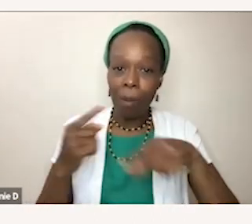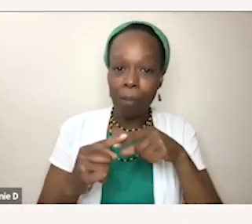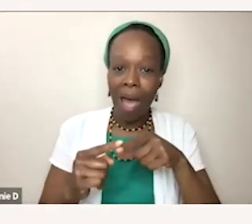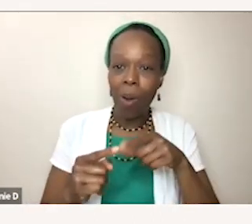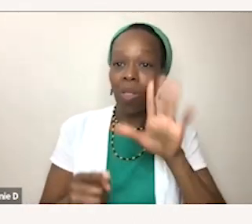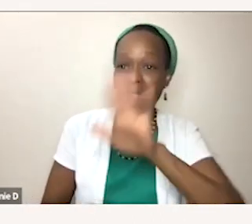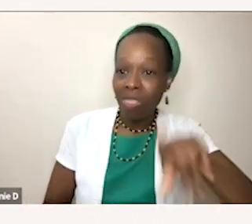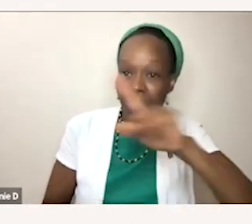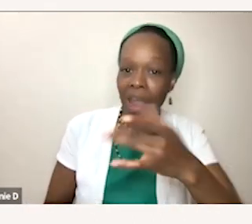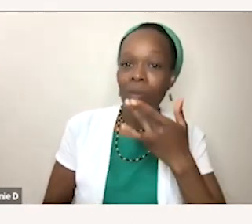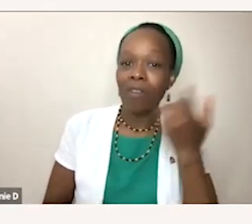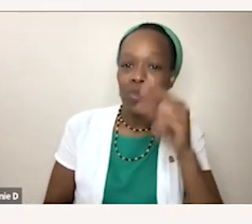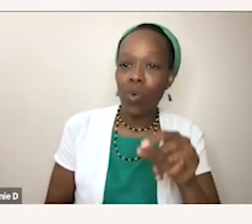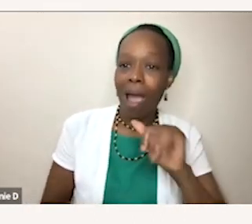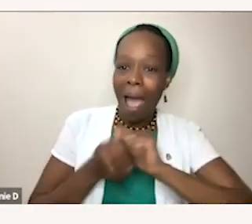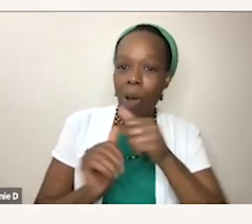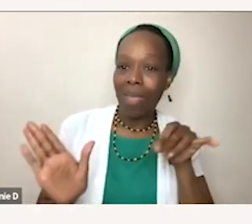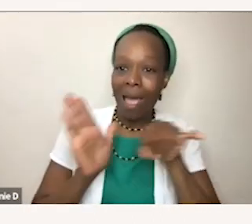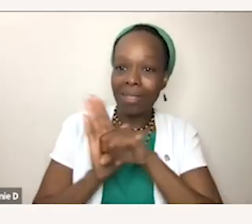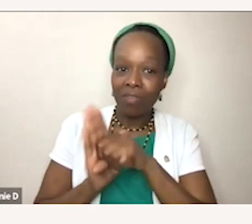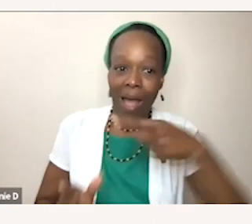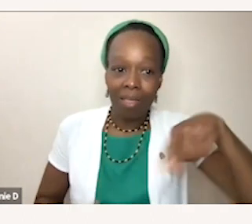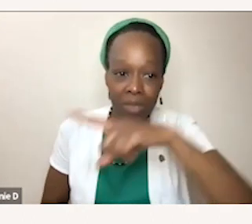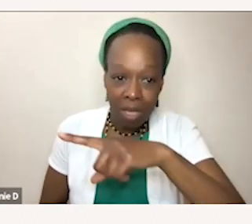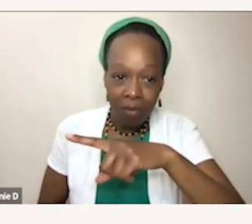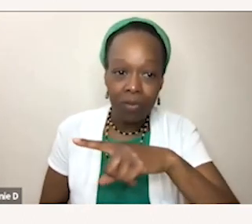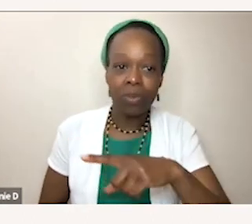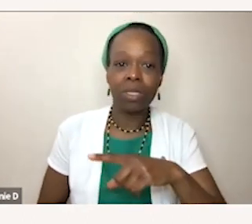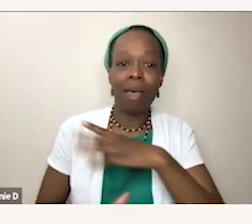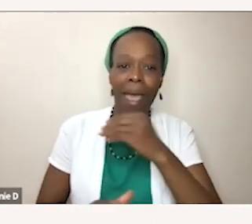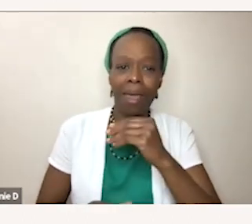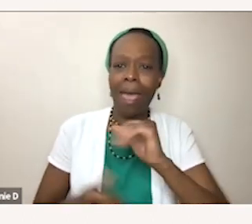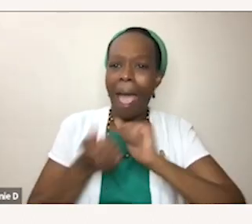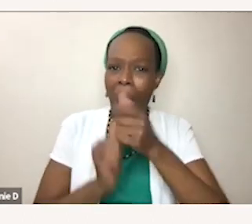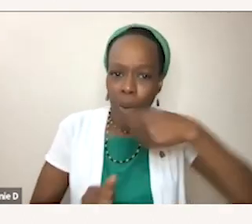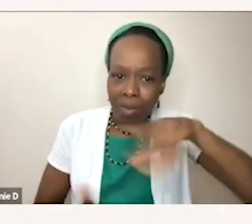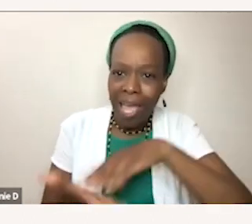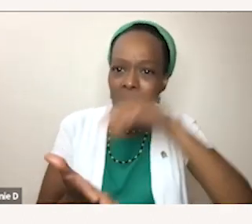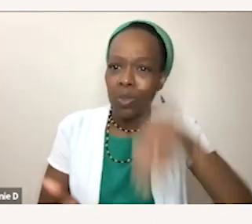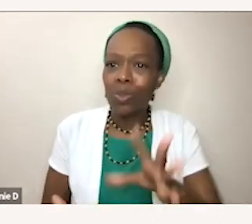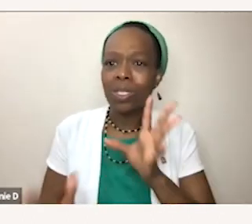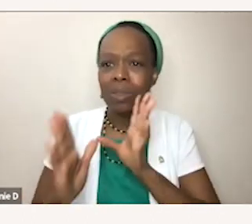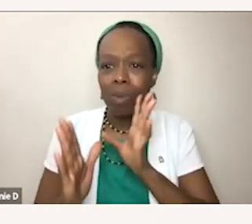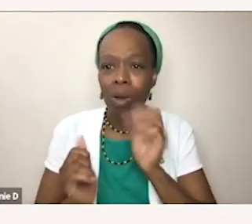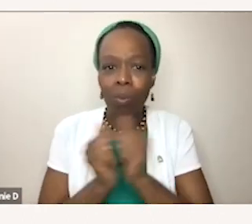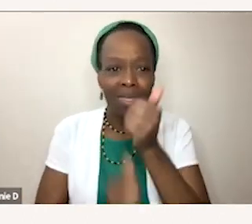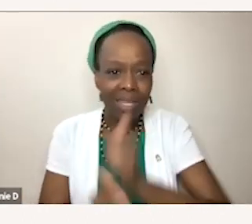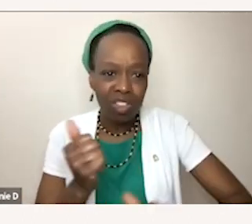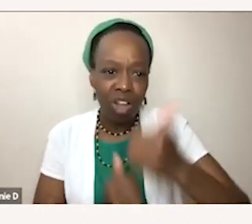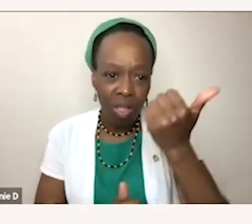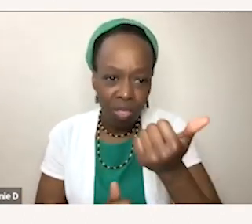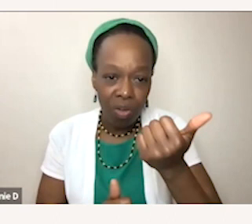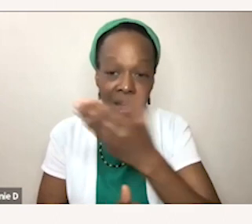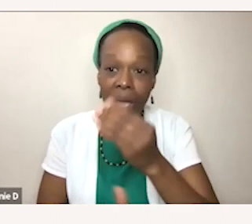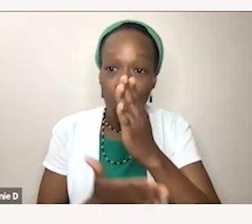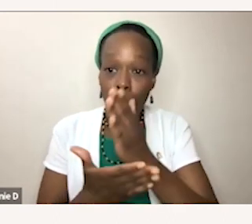child, what are they wanting? How are they speaking? What part of their identity are they wanting